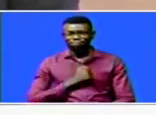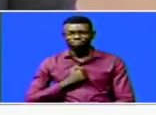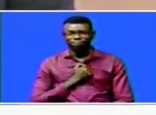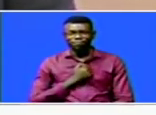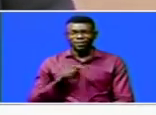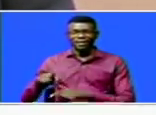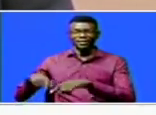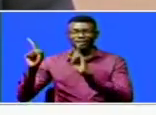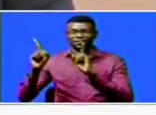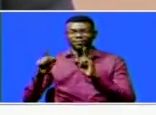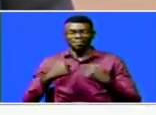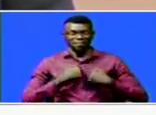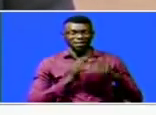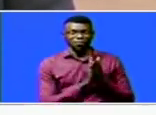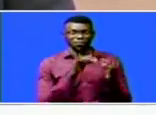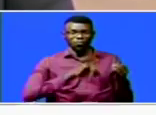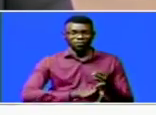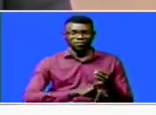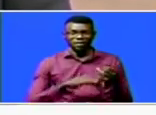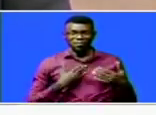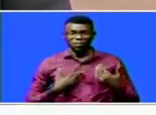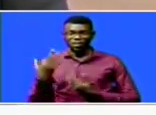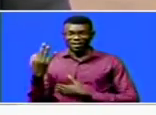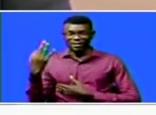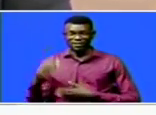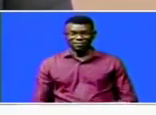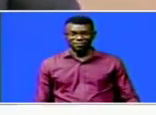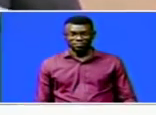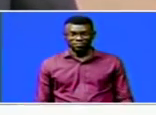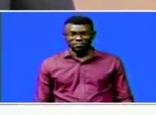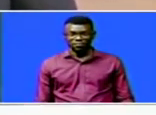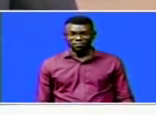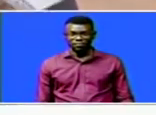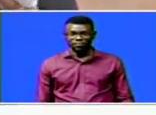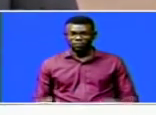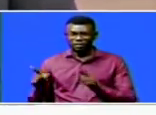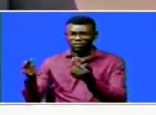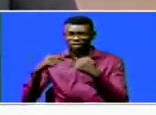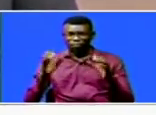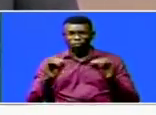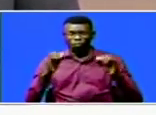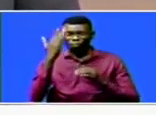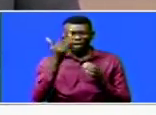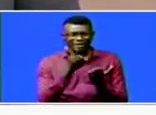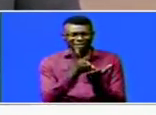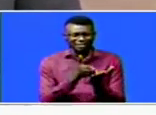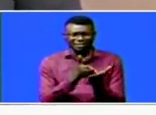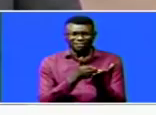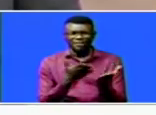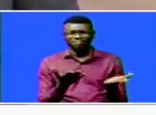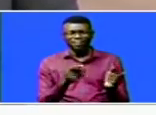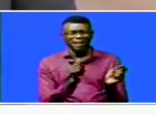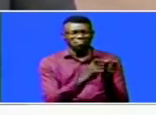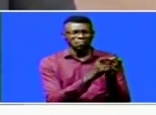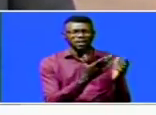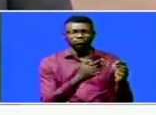myself, and my wife, the three of us. And she's not here because she's recuperating, but we are